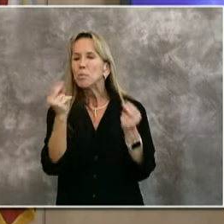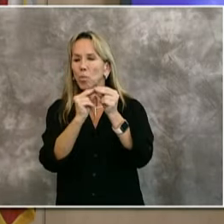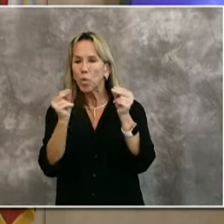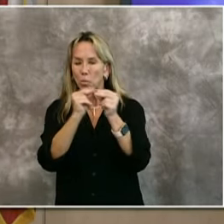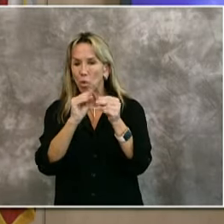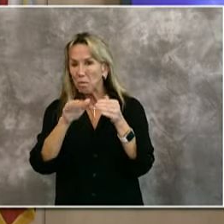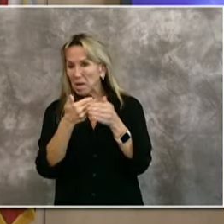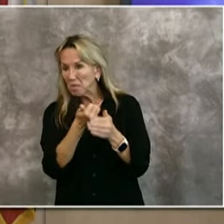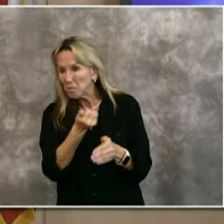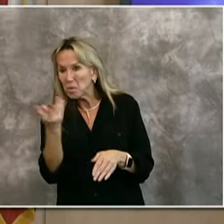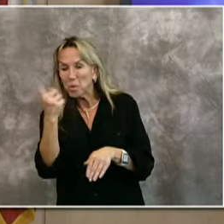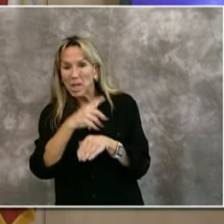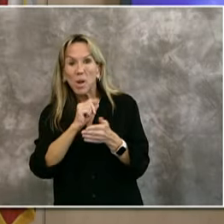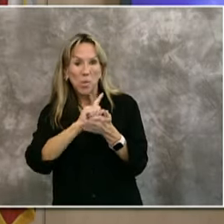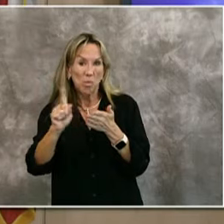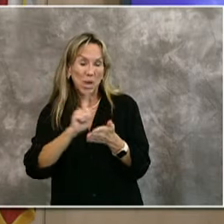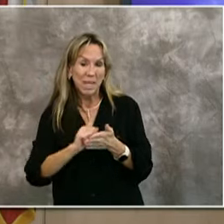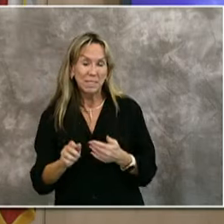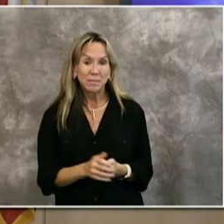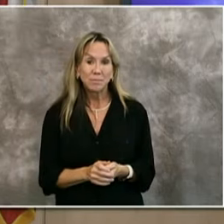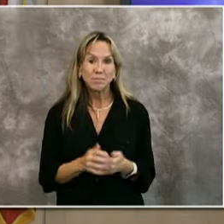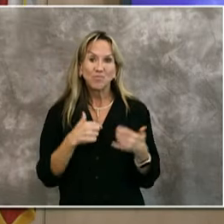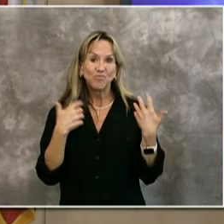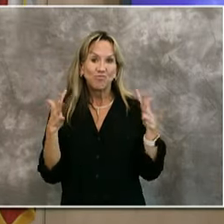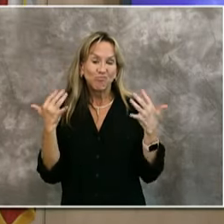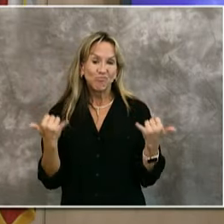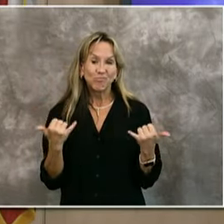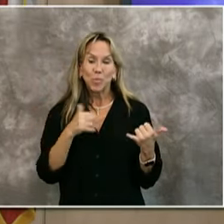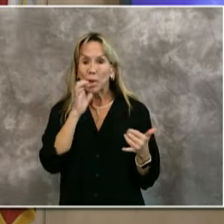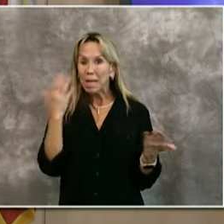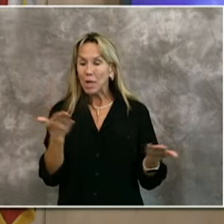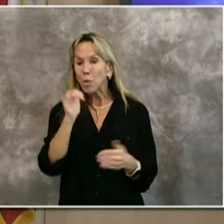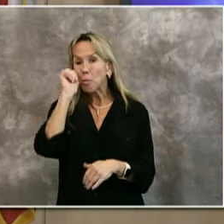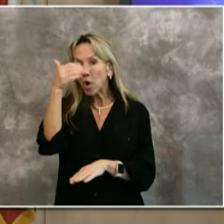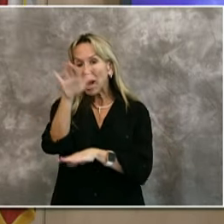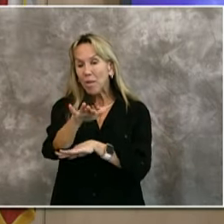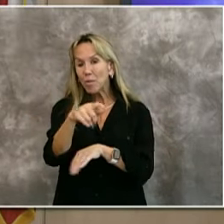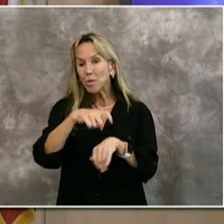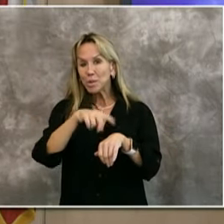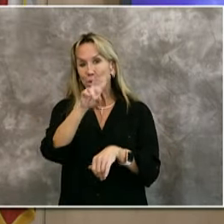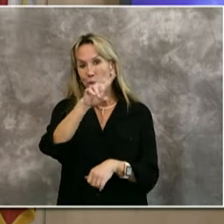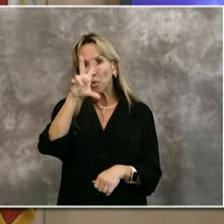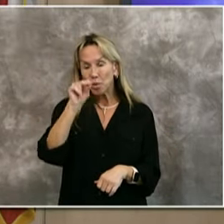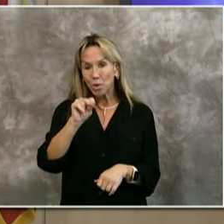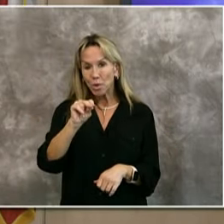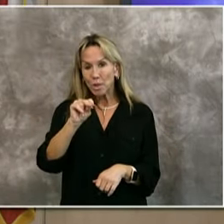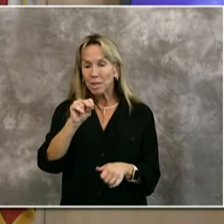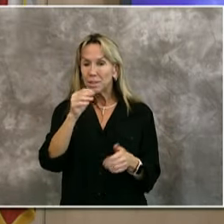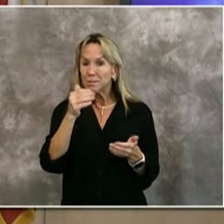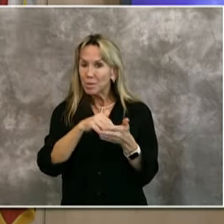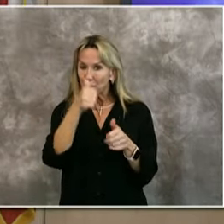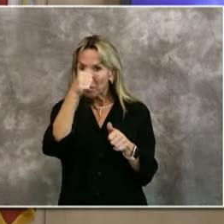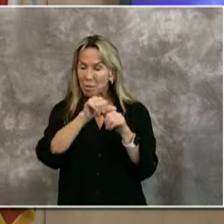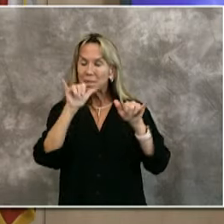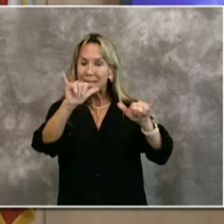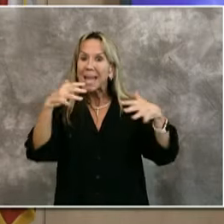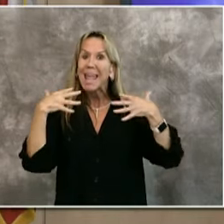Well, that does it for the questions for today. We will be back here tomorrow afternoon at 2:30. And again, remember, stay